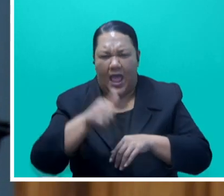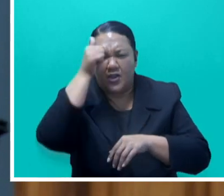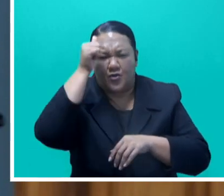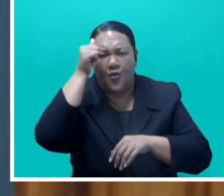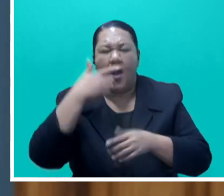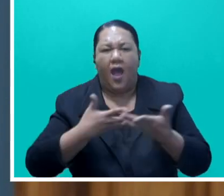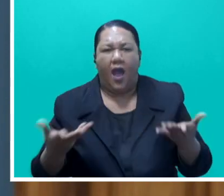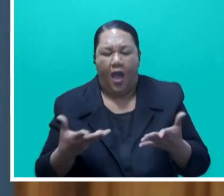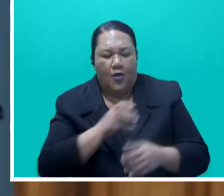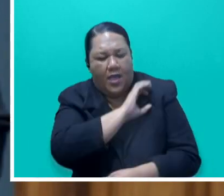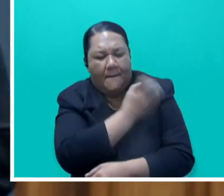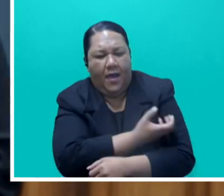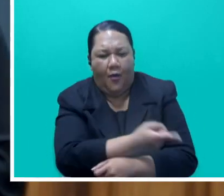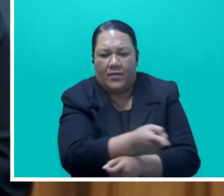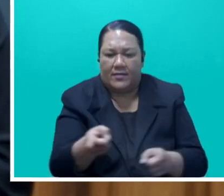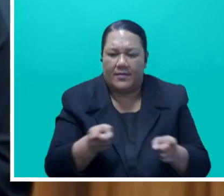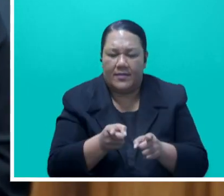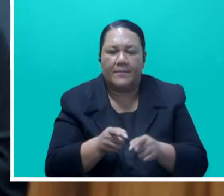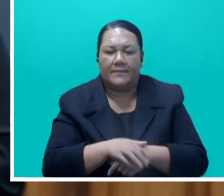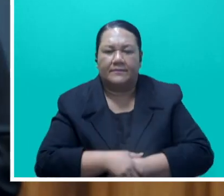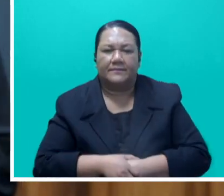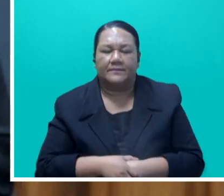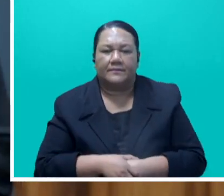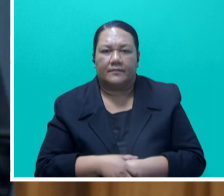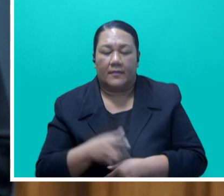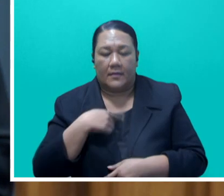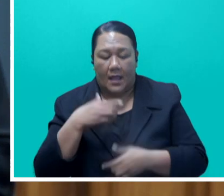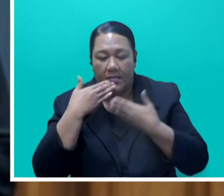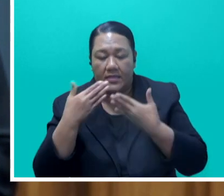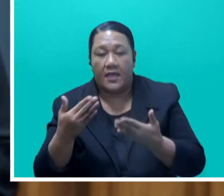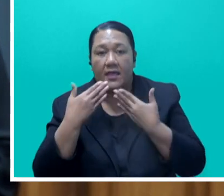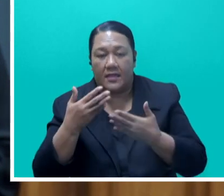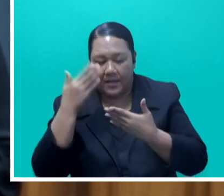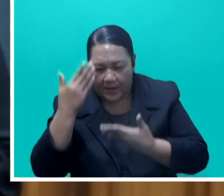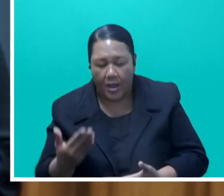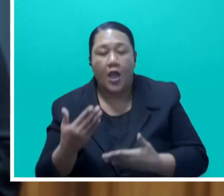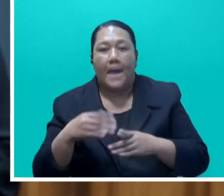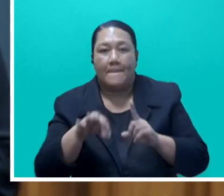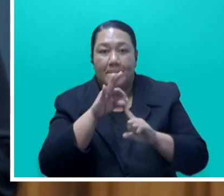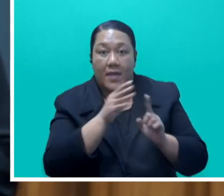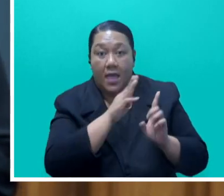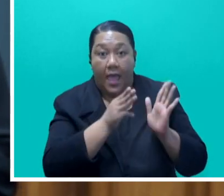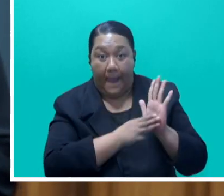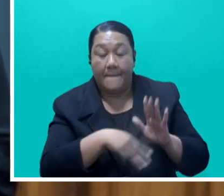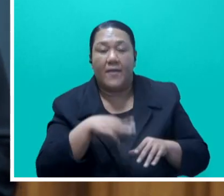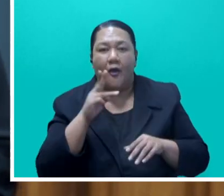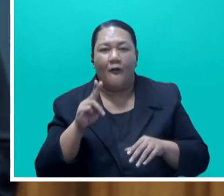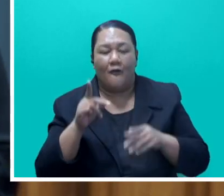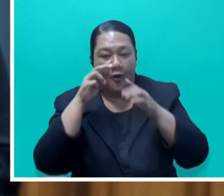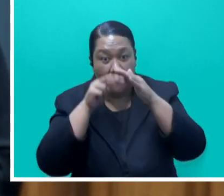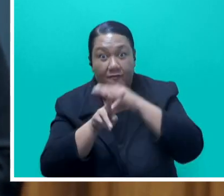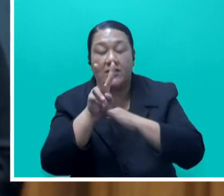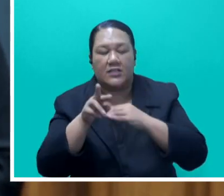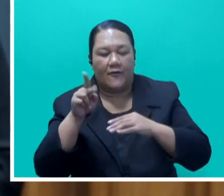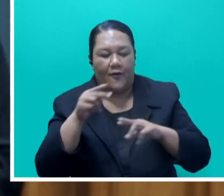to empower them. Mr. Speaker, sir, I would like to thank the Honorable Prime Minister for his foresight and vision for United Fiji, a Fiji